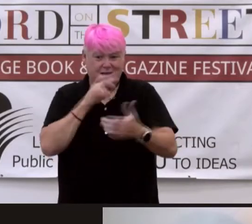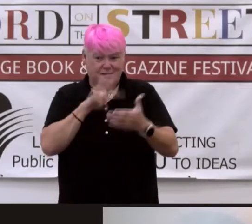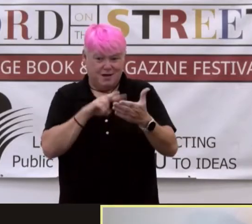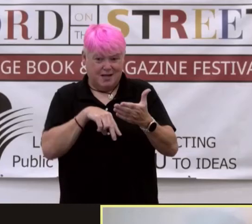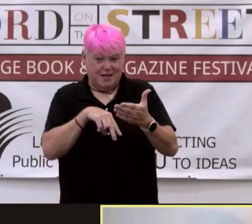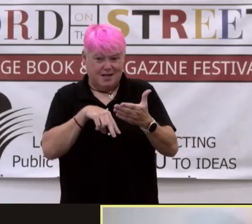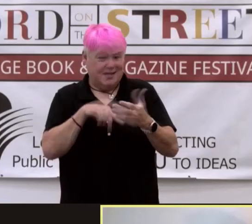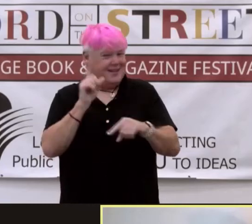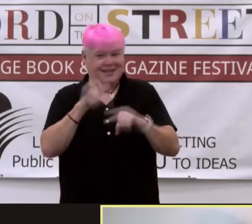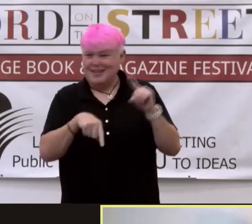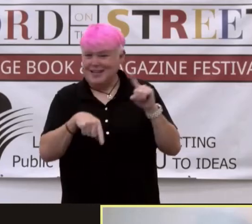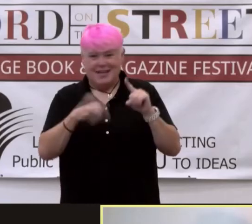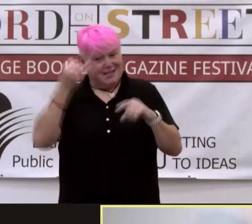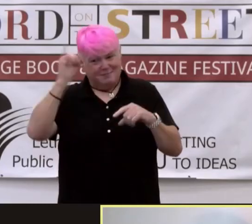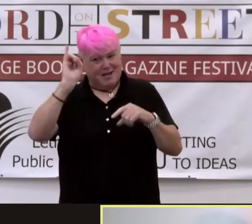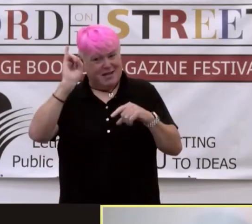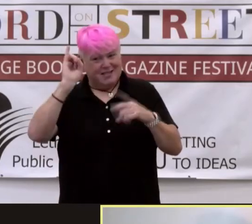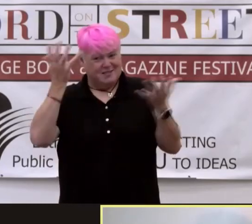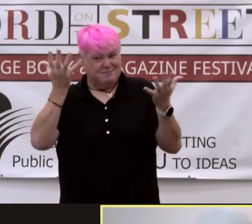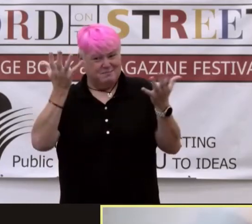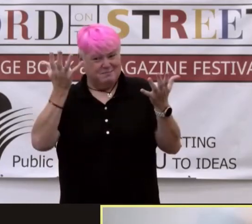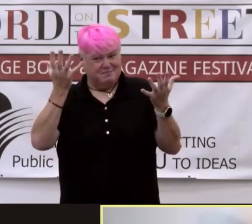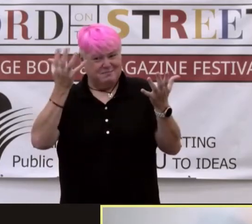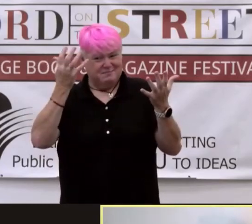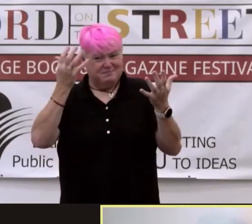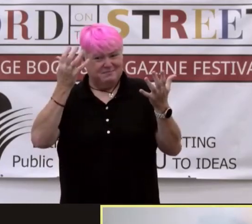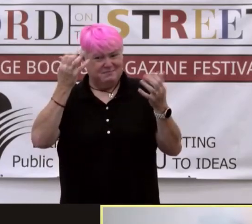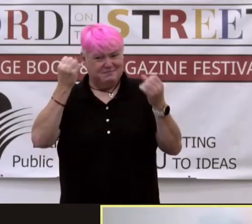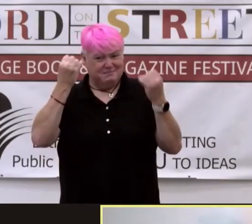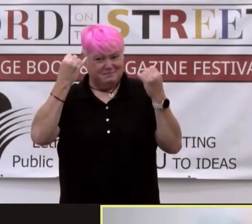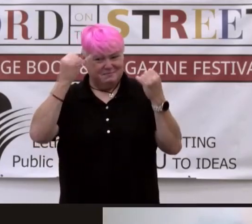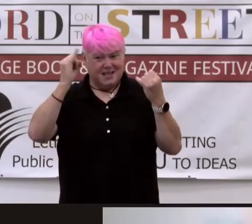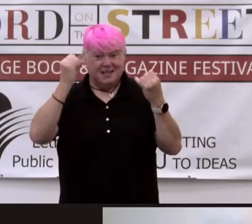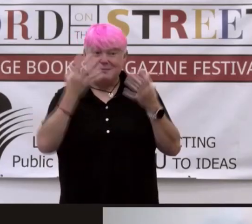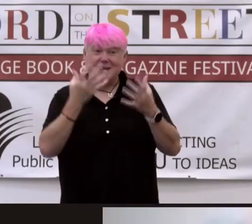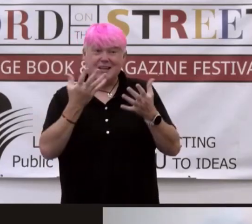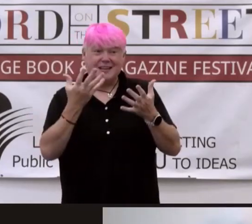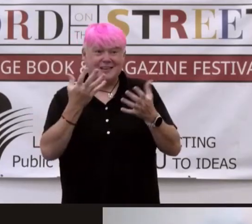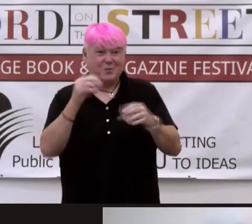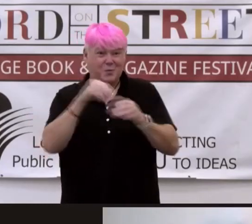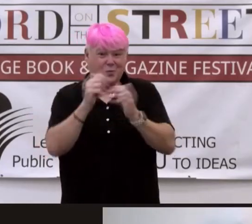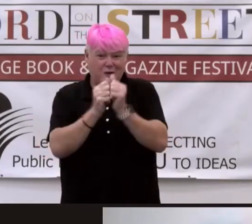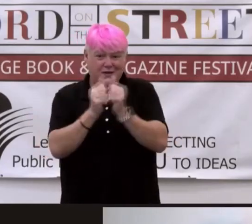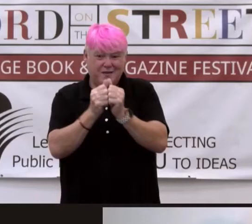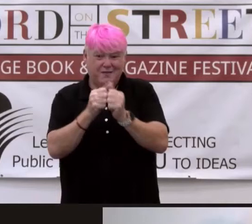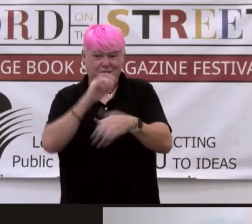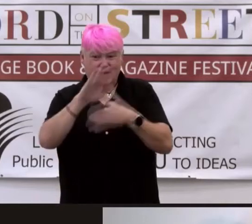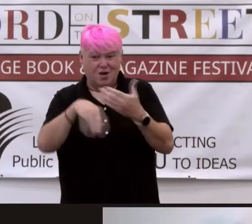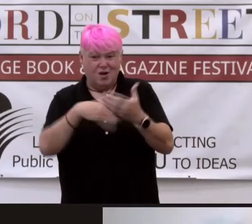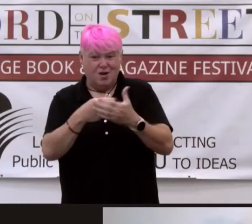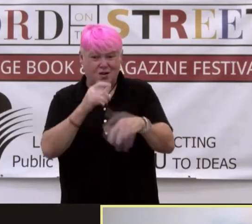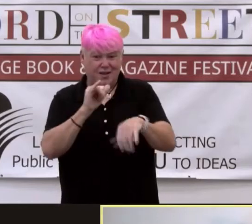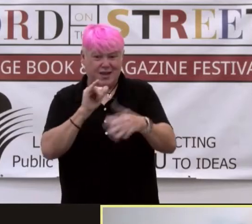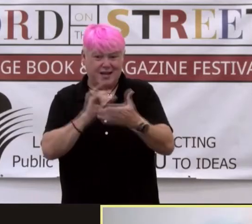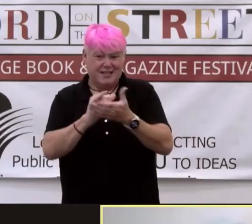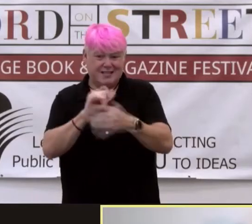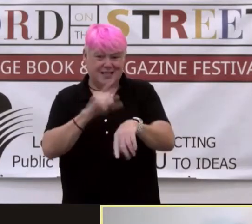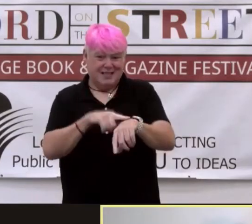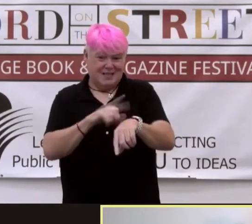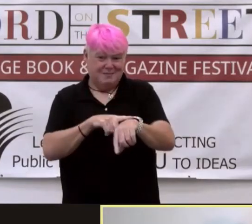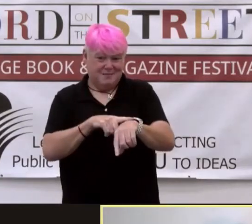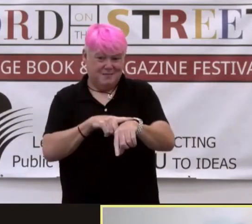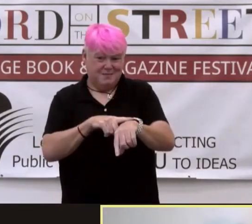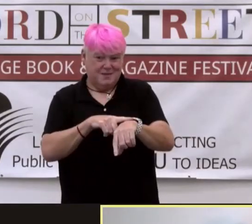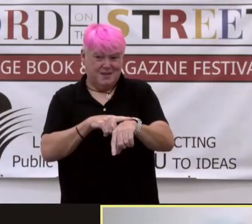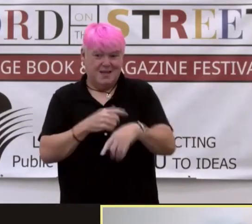being surrounded by all of that for so long. But yeah, being able to step away was a thing. Yeah, it's nice. You play a lot of video